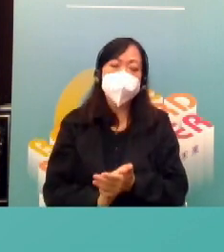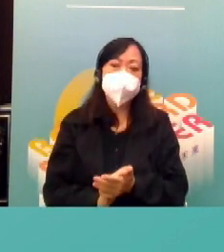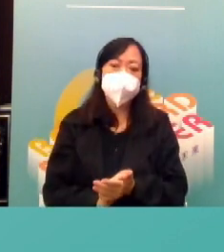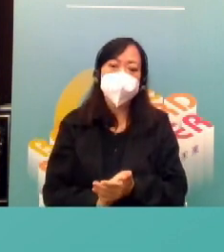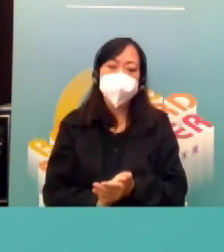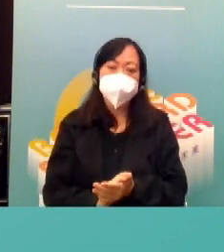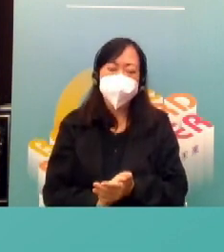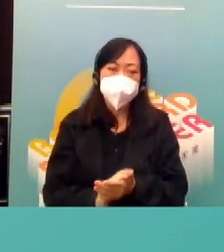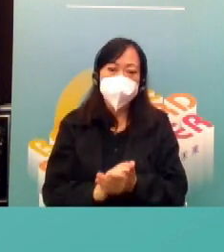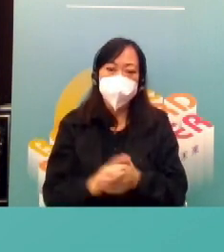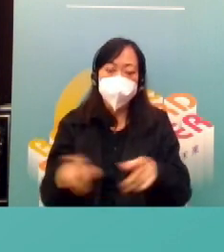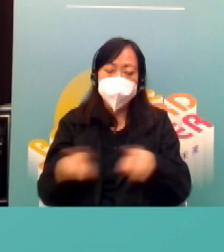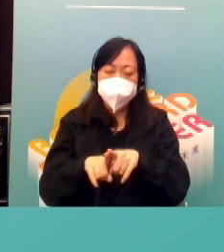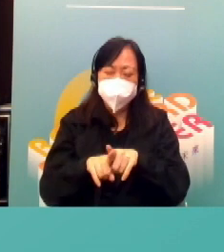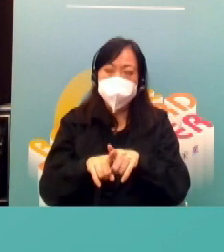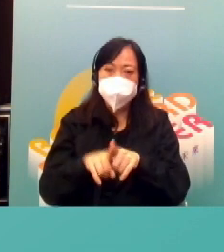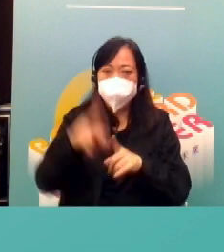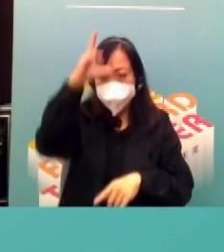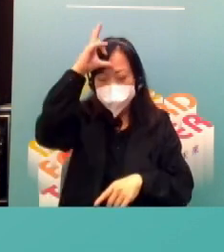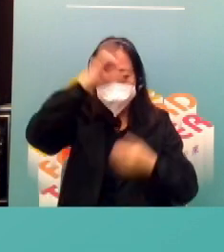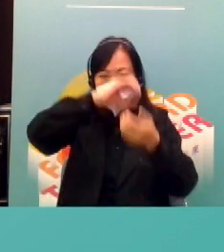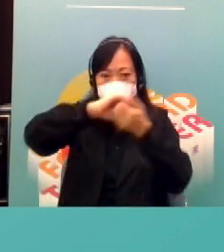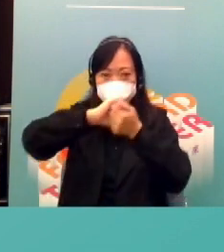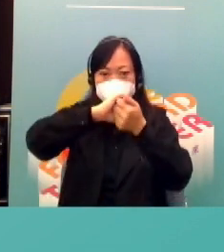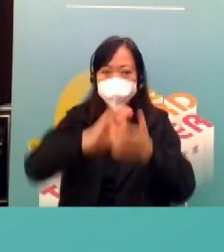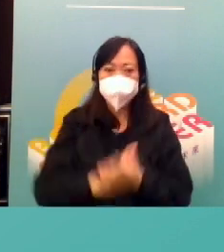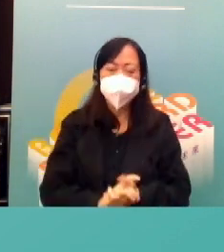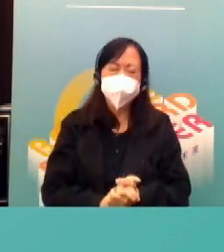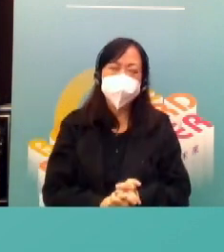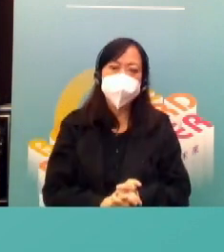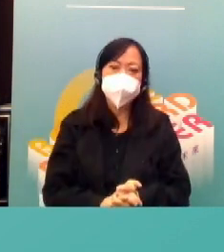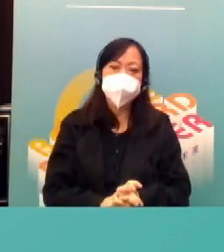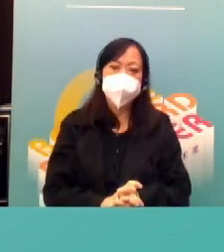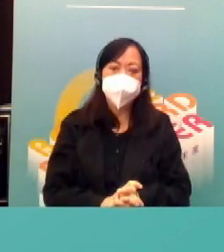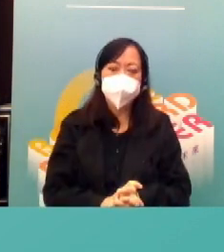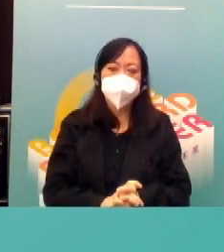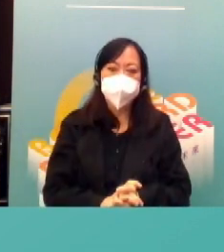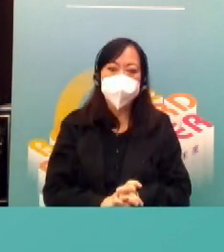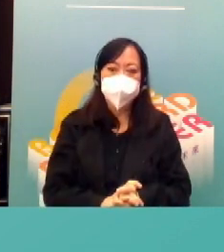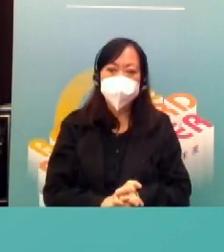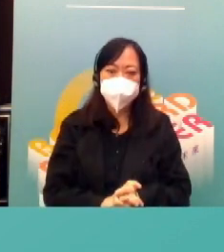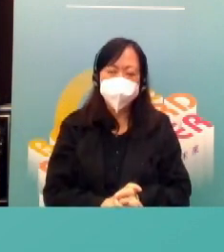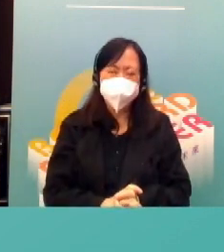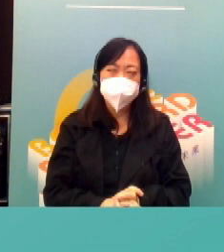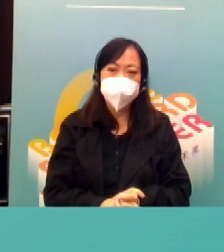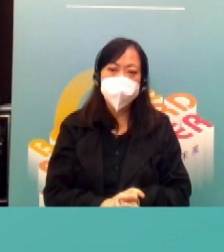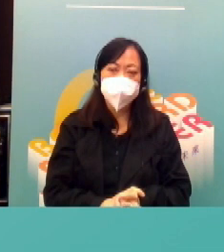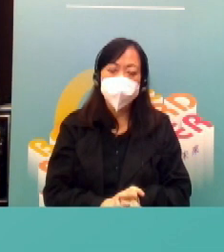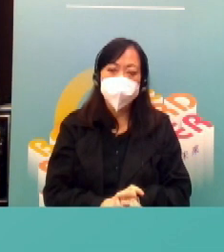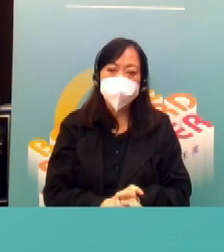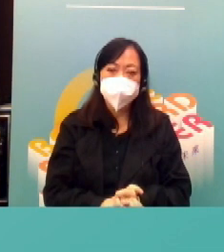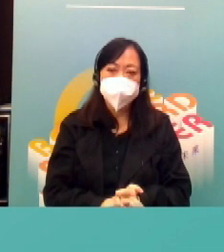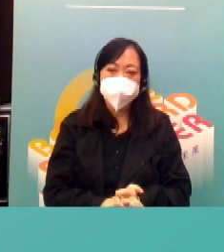come in and that assurance and maybe visibility of pipeline and deal flow that the government are also backing. And we talked about public-private